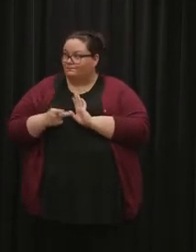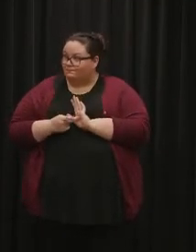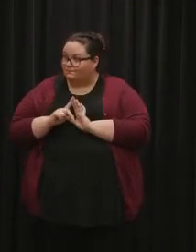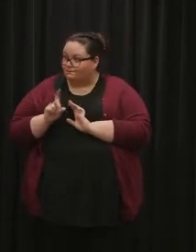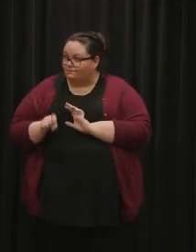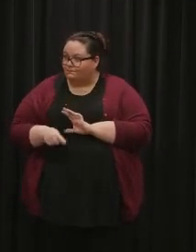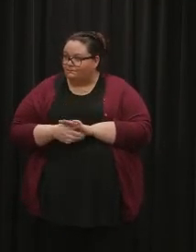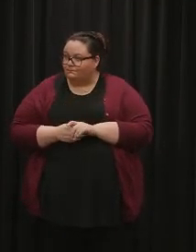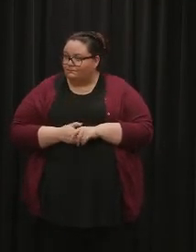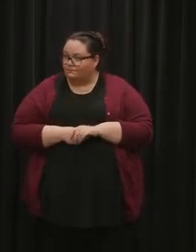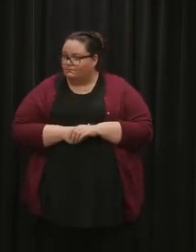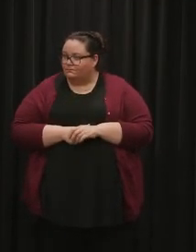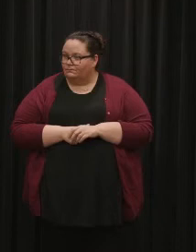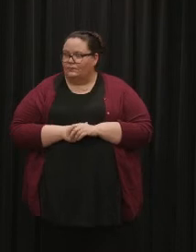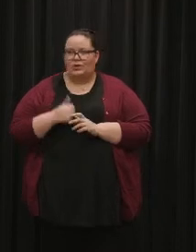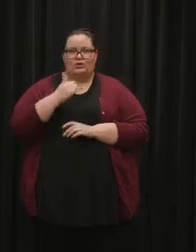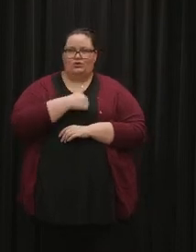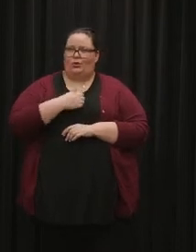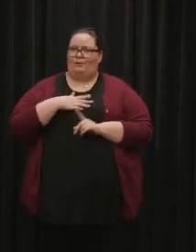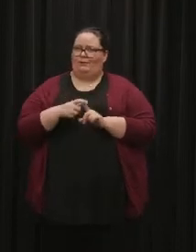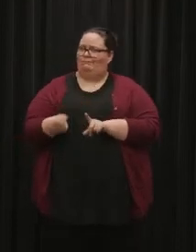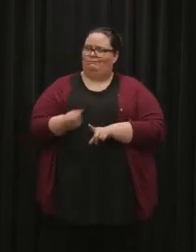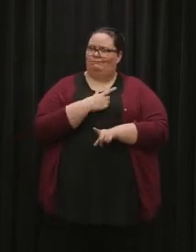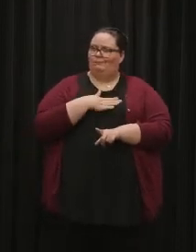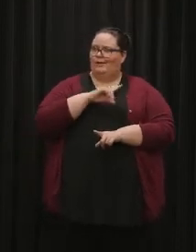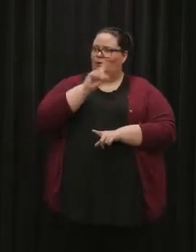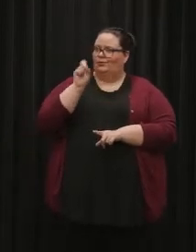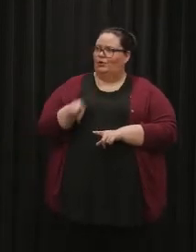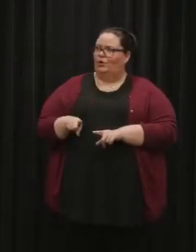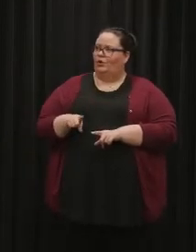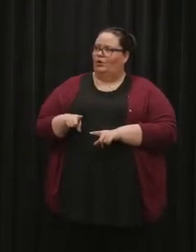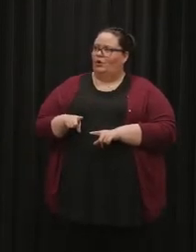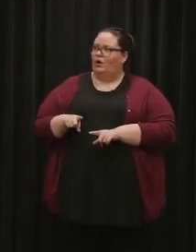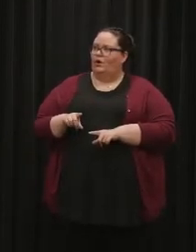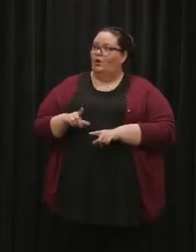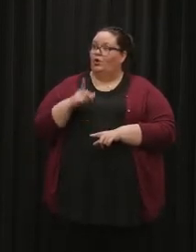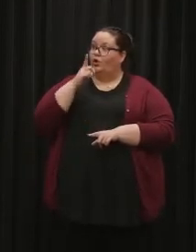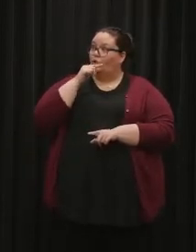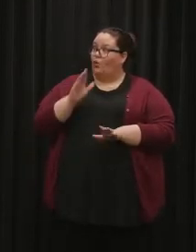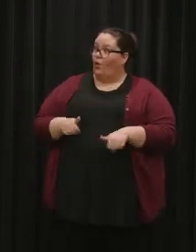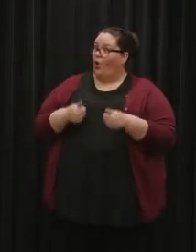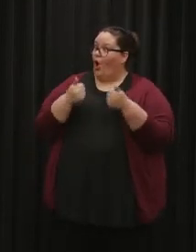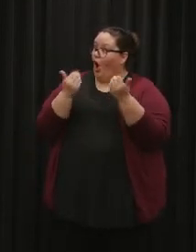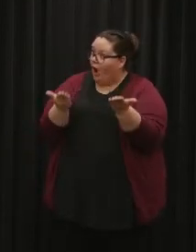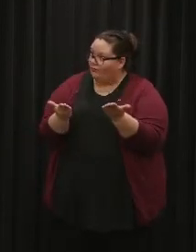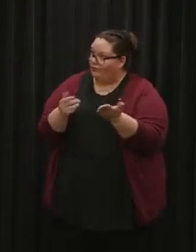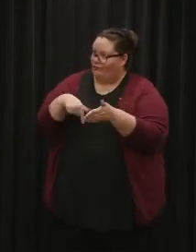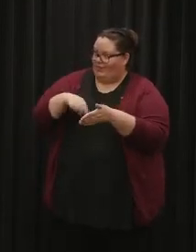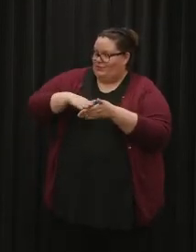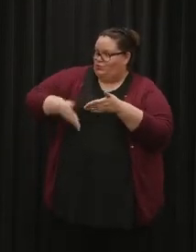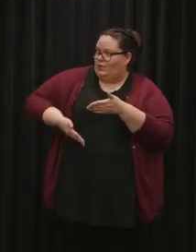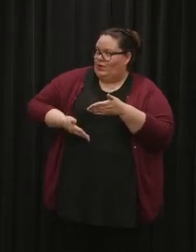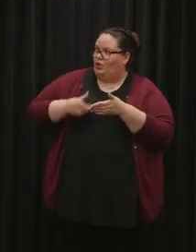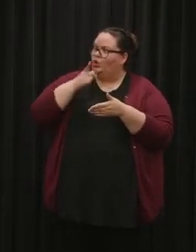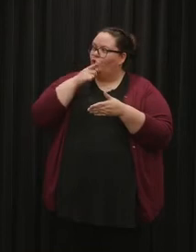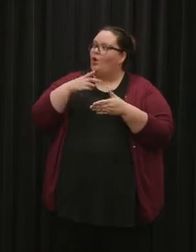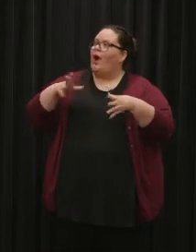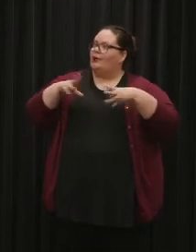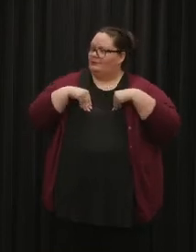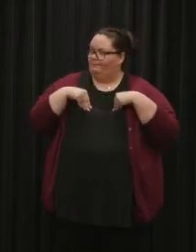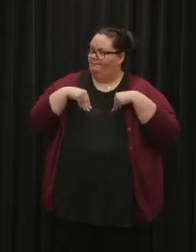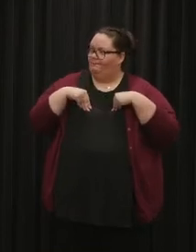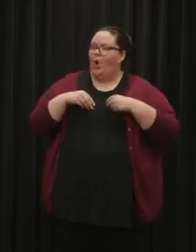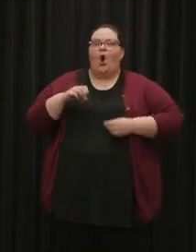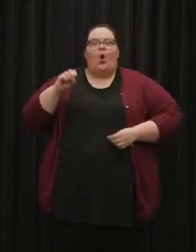have a follow-up? Sorry, my question was actually what percentage of the people who were offered the vaccine this weekend agreed to